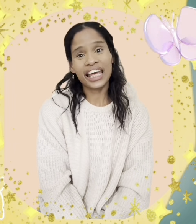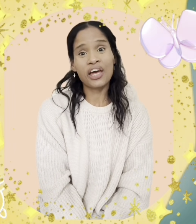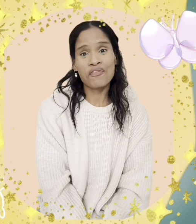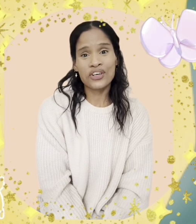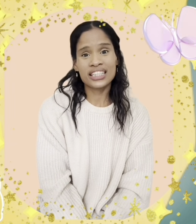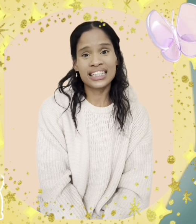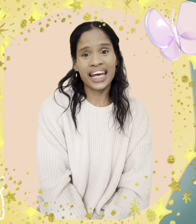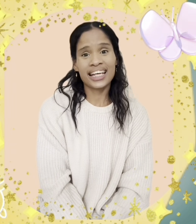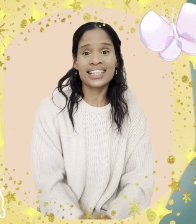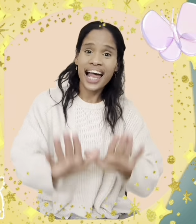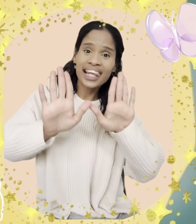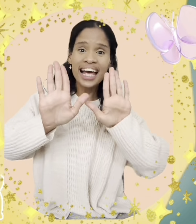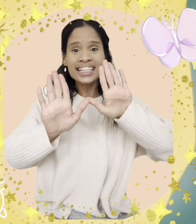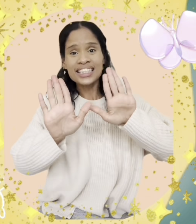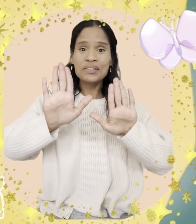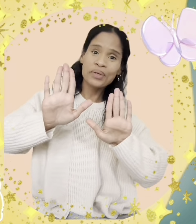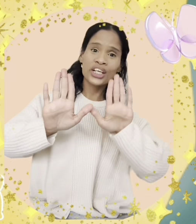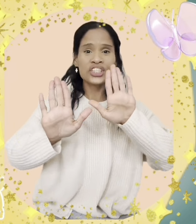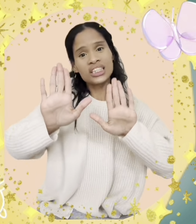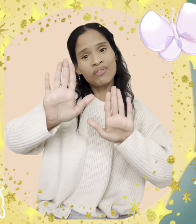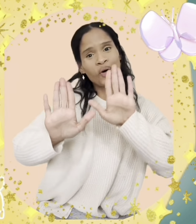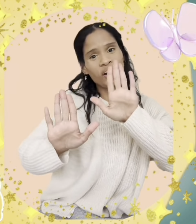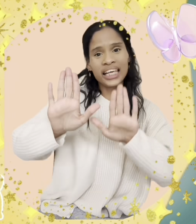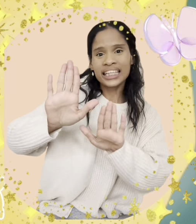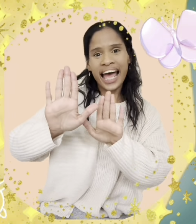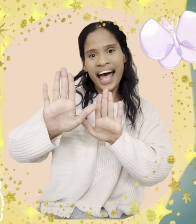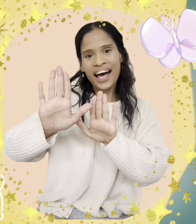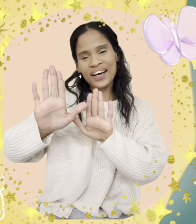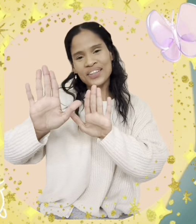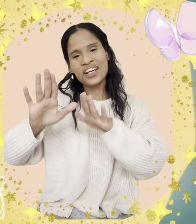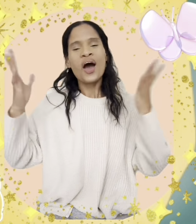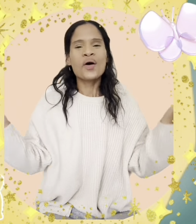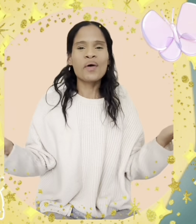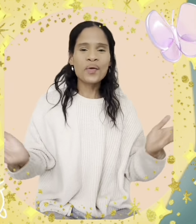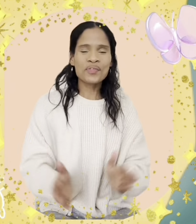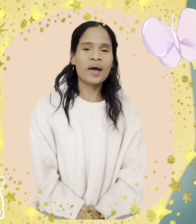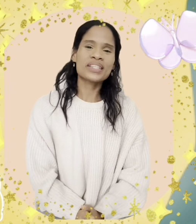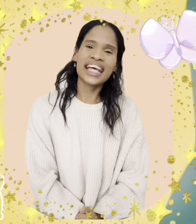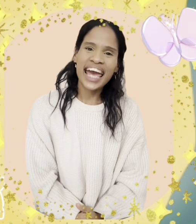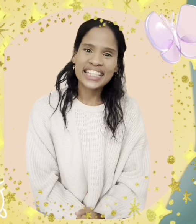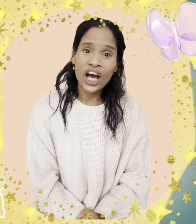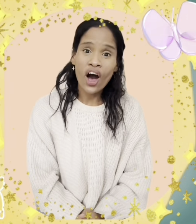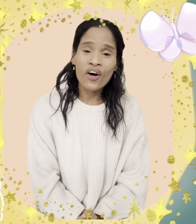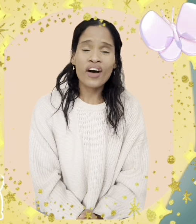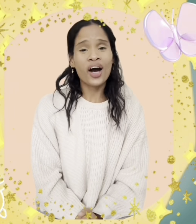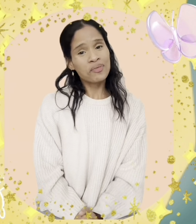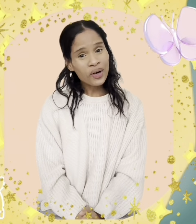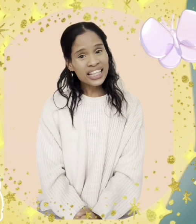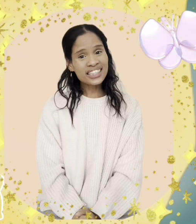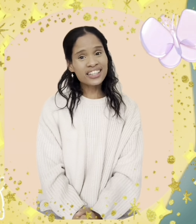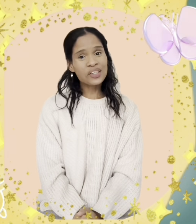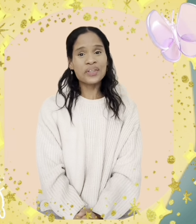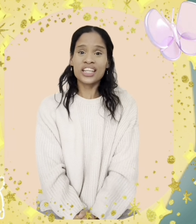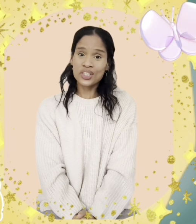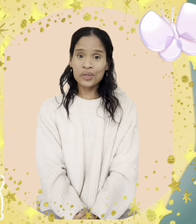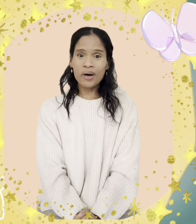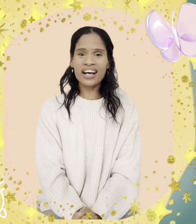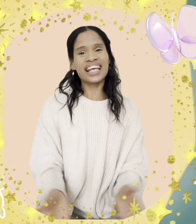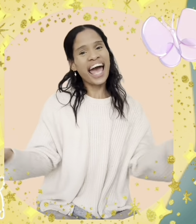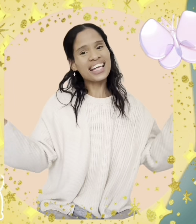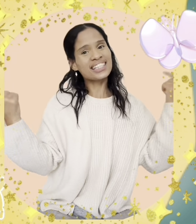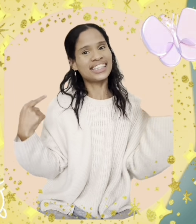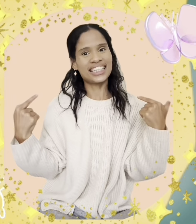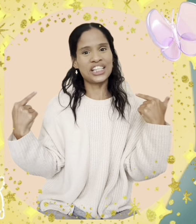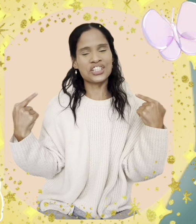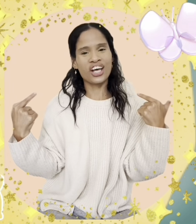Excellent singing for today's London Bridge is falling down. Well, we've come to the end of our morning circle with